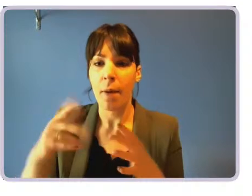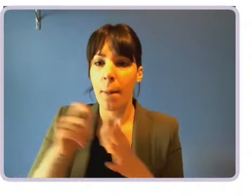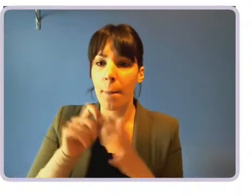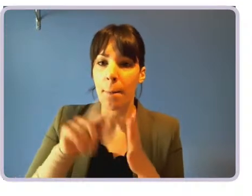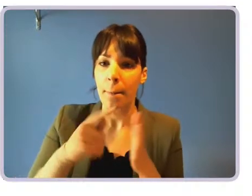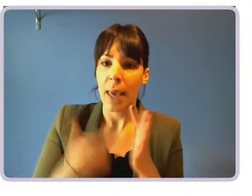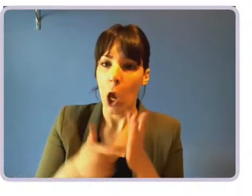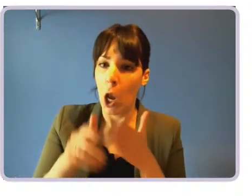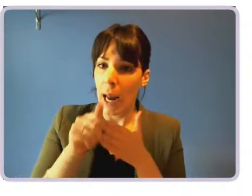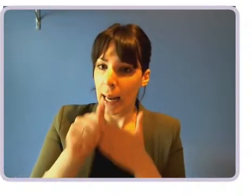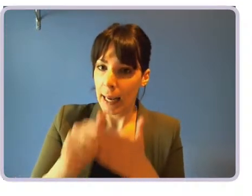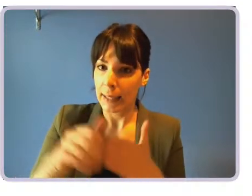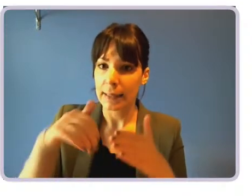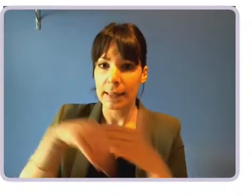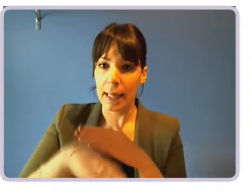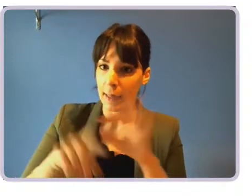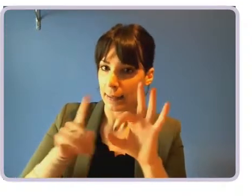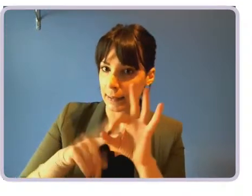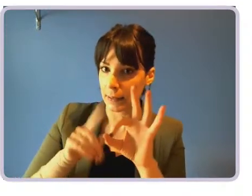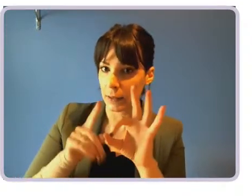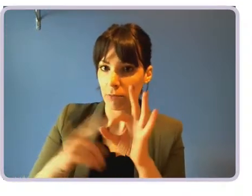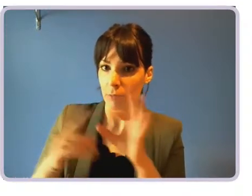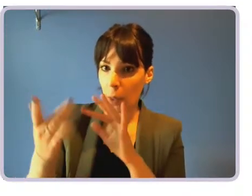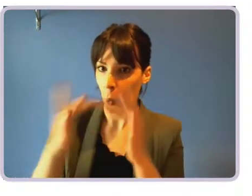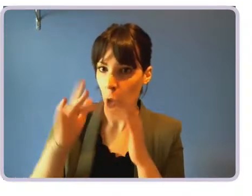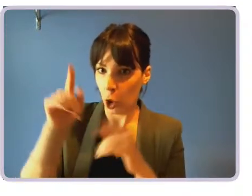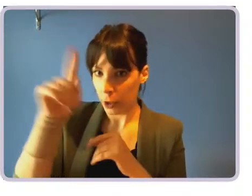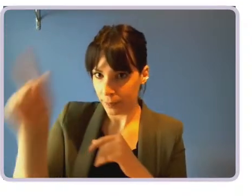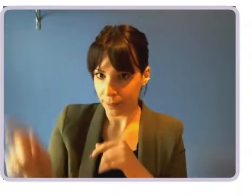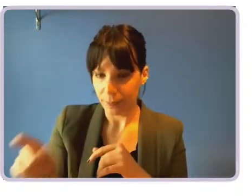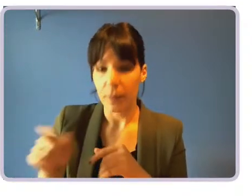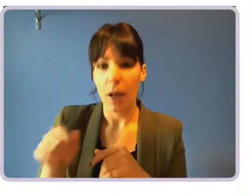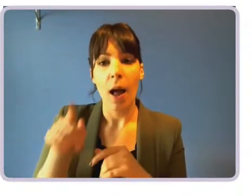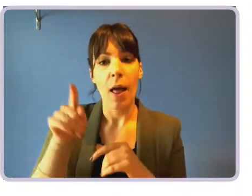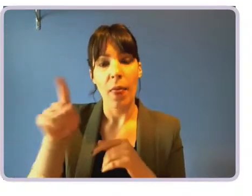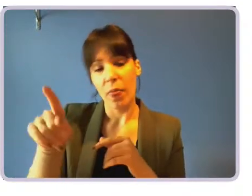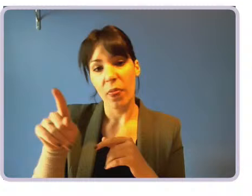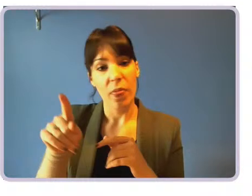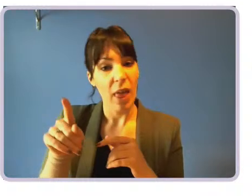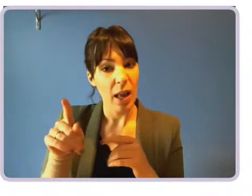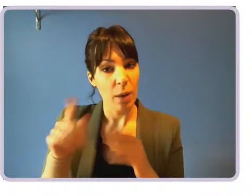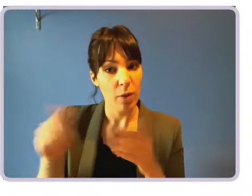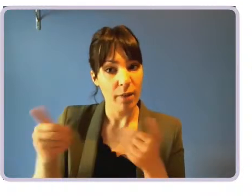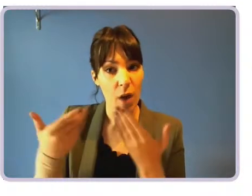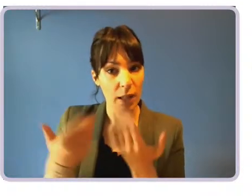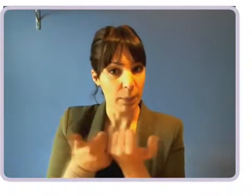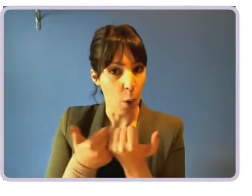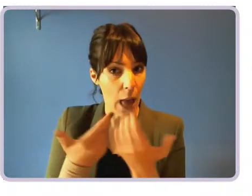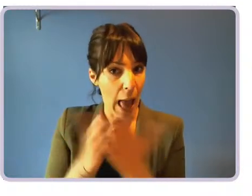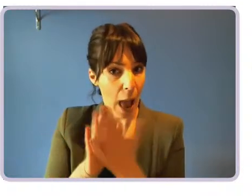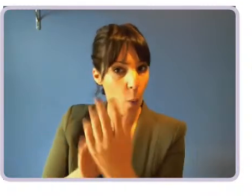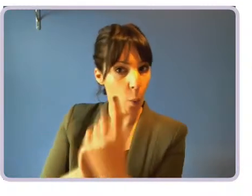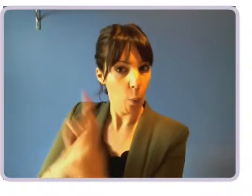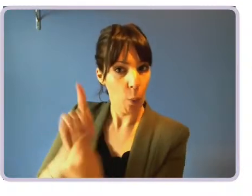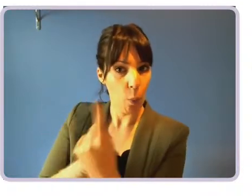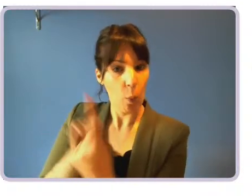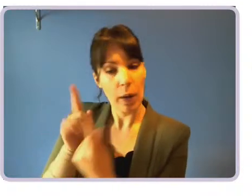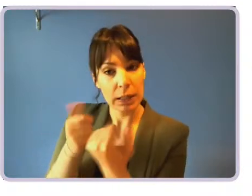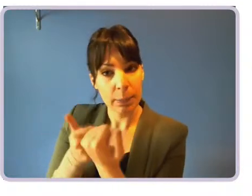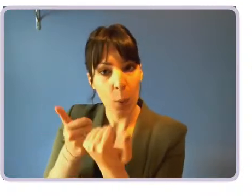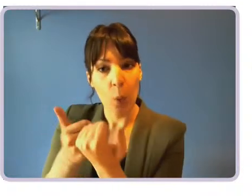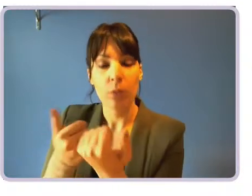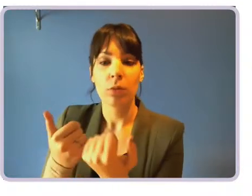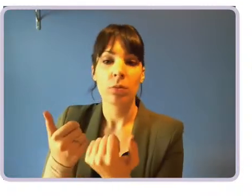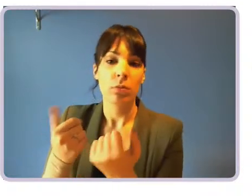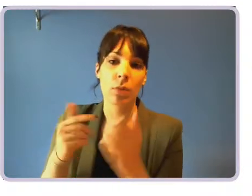across Queensland in the community. And they normally do this through peer support and sometimes through individual support and mentoring